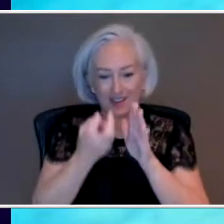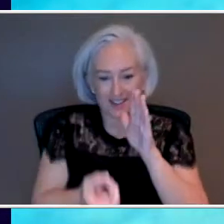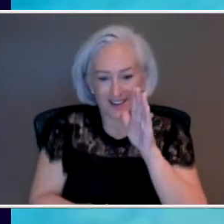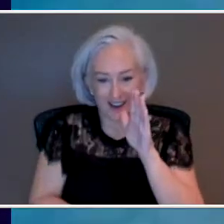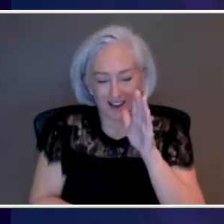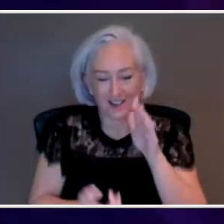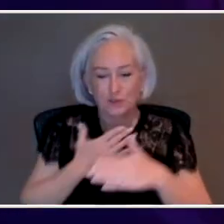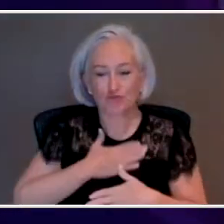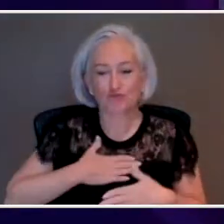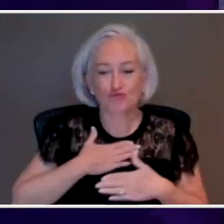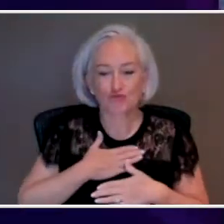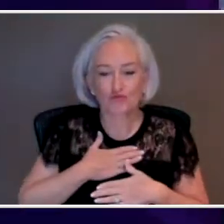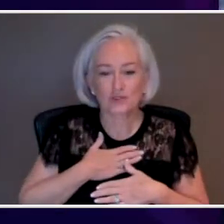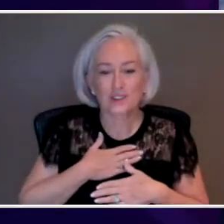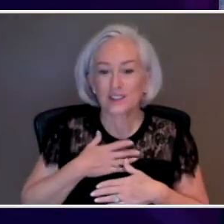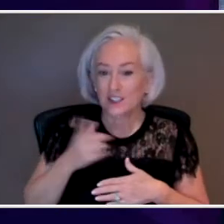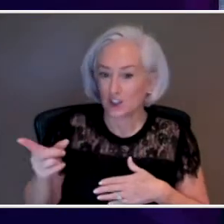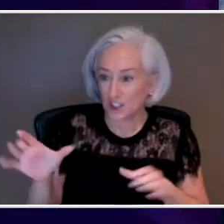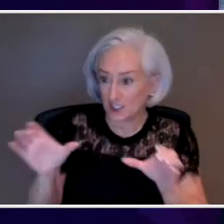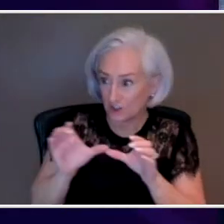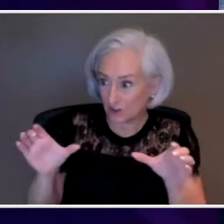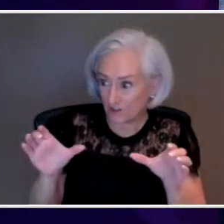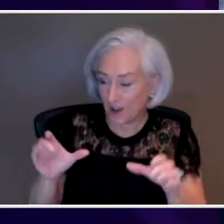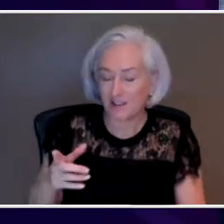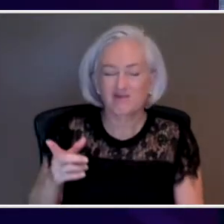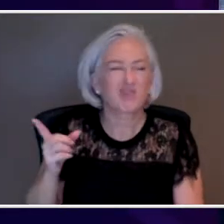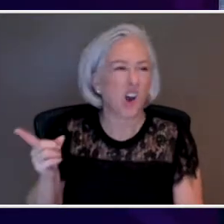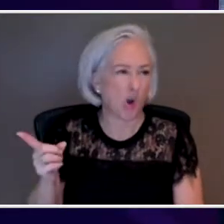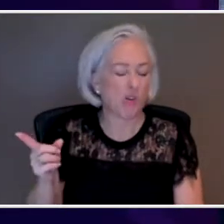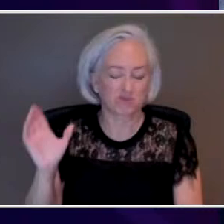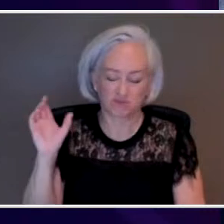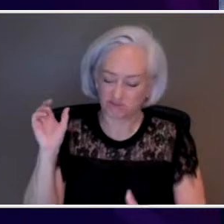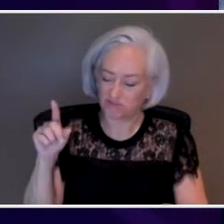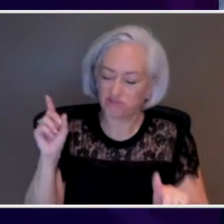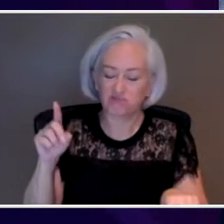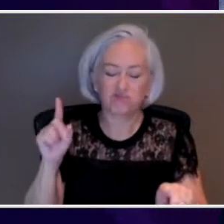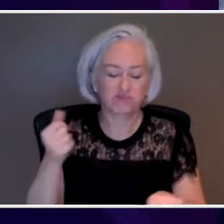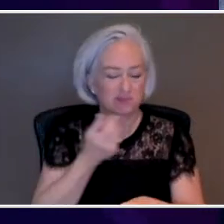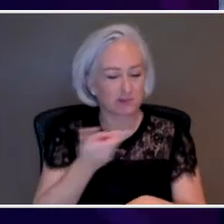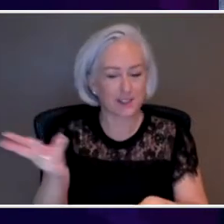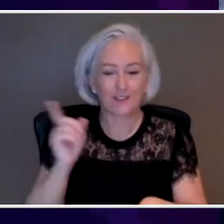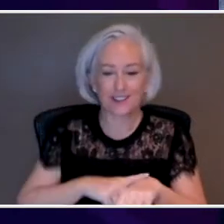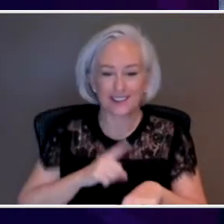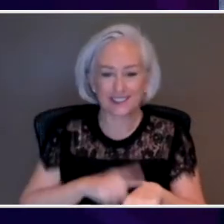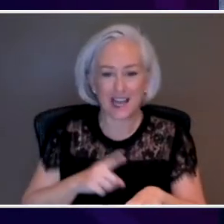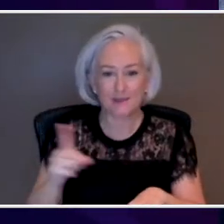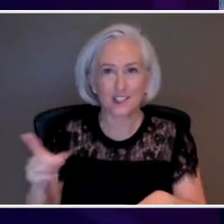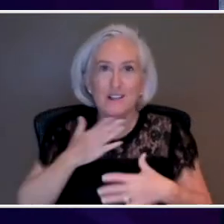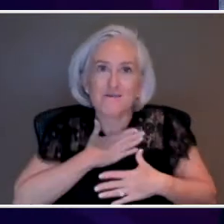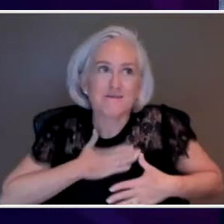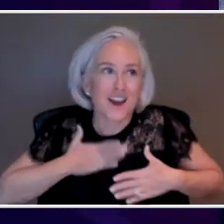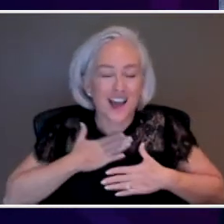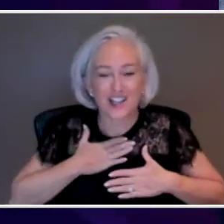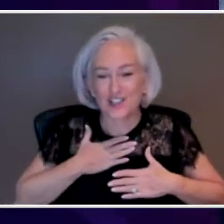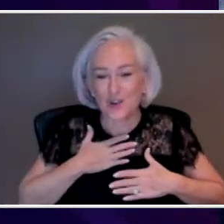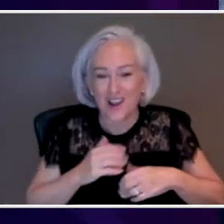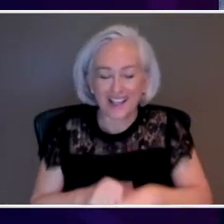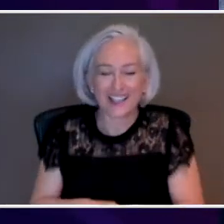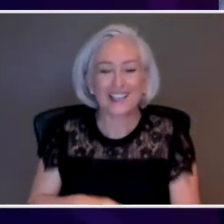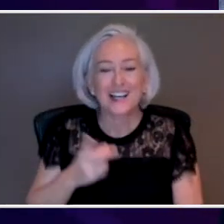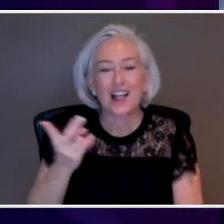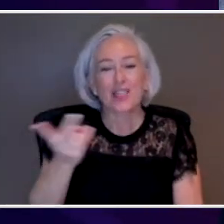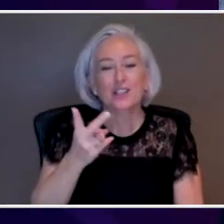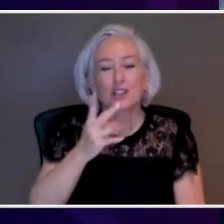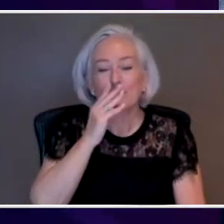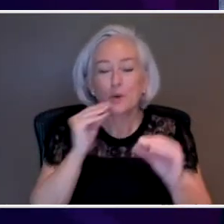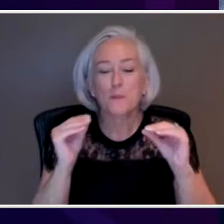certified already? Oh yeah, she's been on several dives before. So she's an adventurer. Yeah. Now, when you're kissing under the water, who's